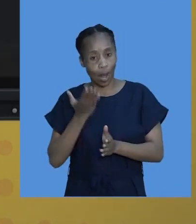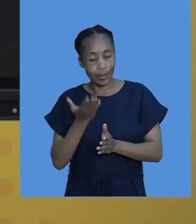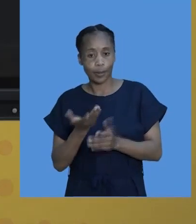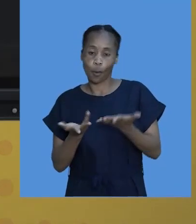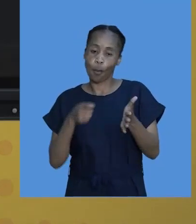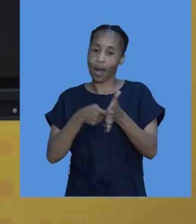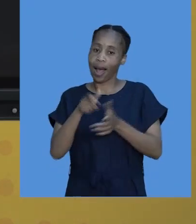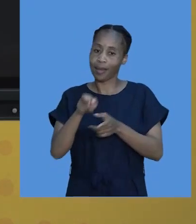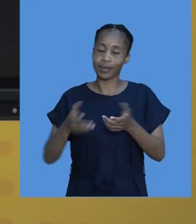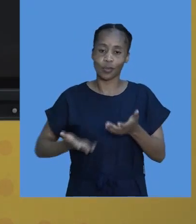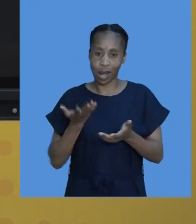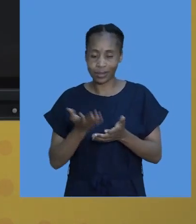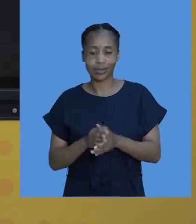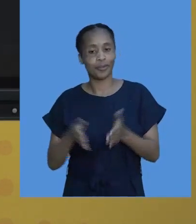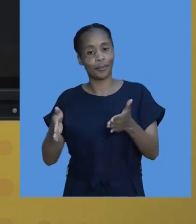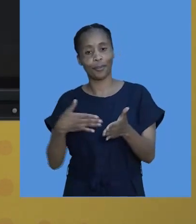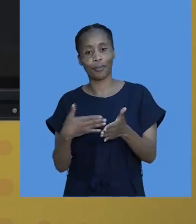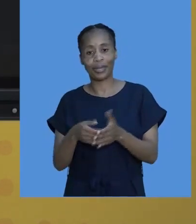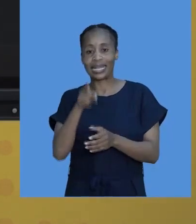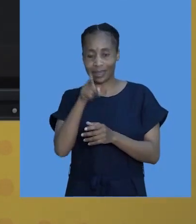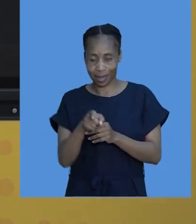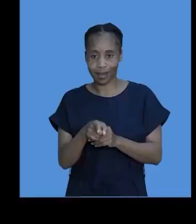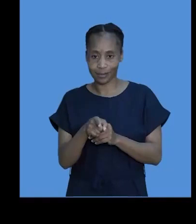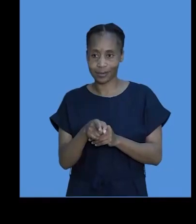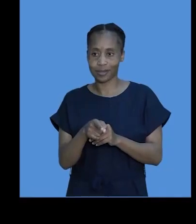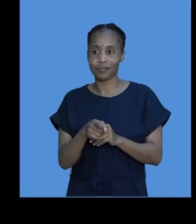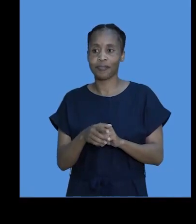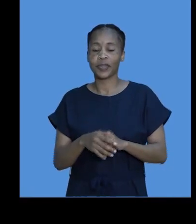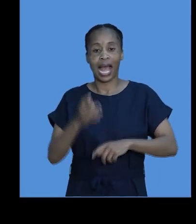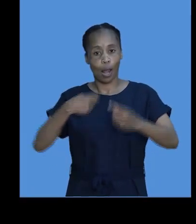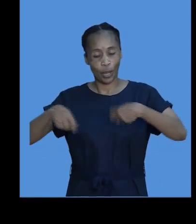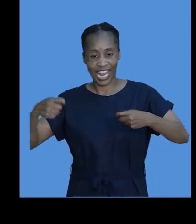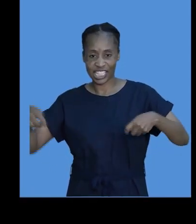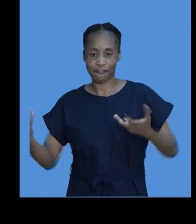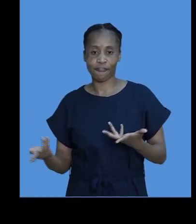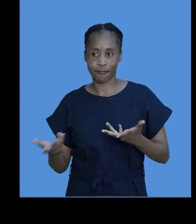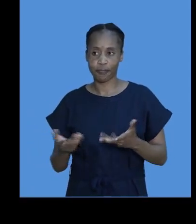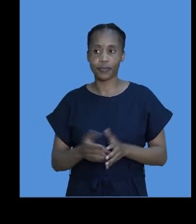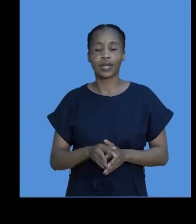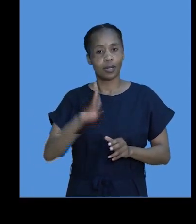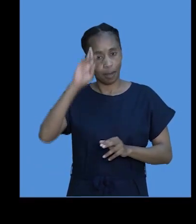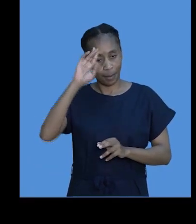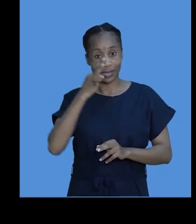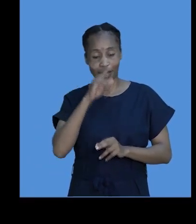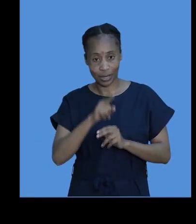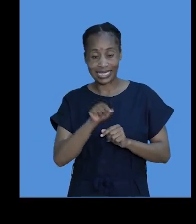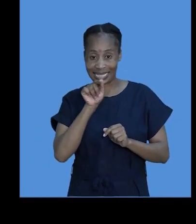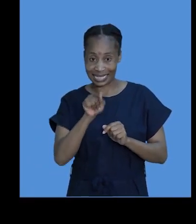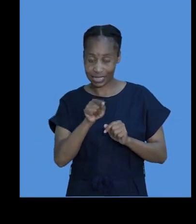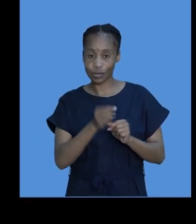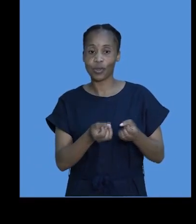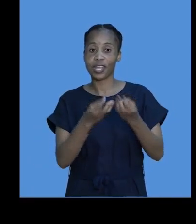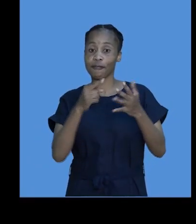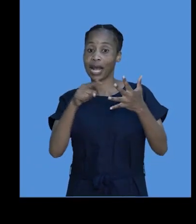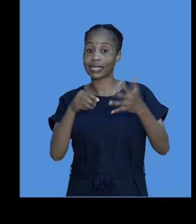That is allocative inefficiency there. Like I said, guys, you would be given a maximum of